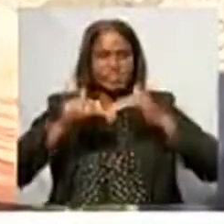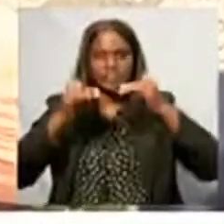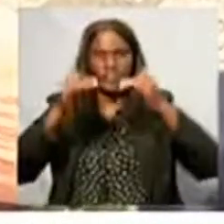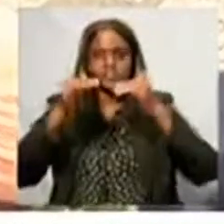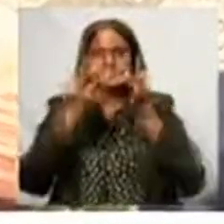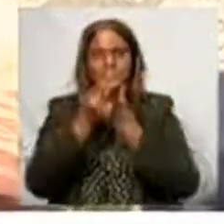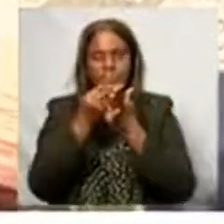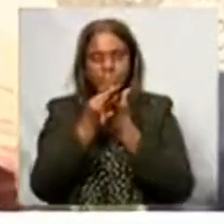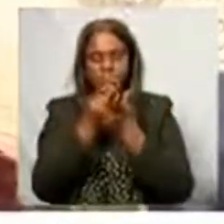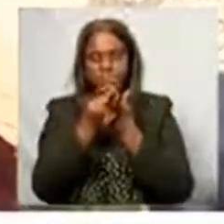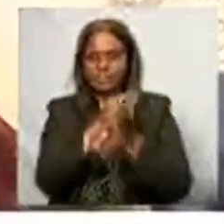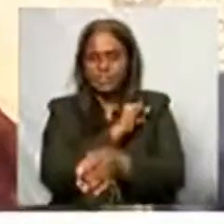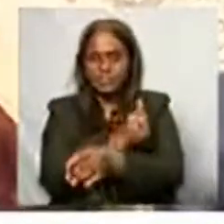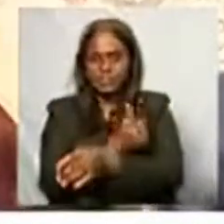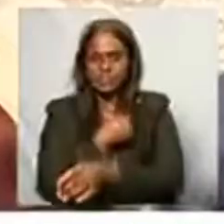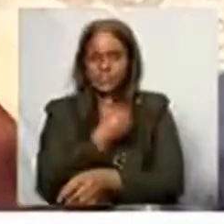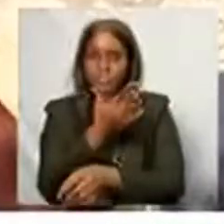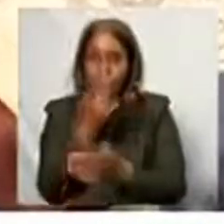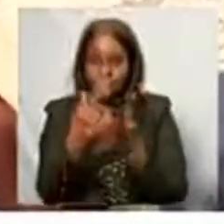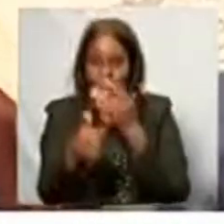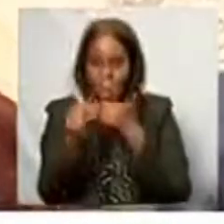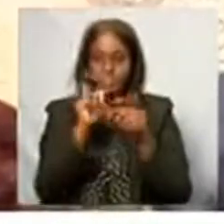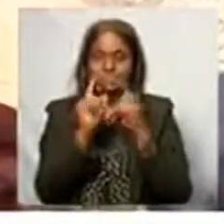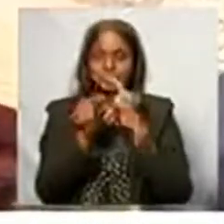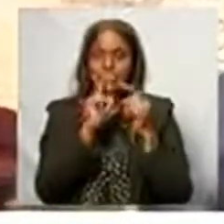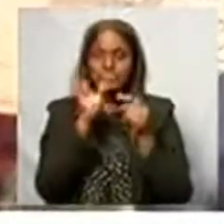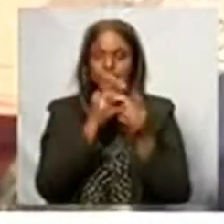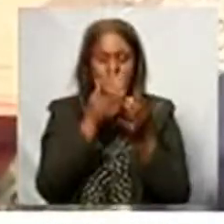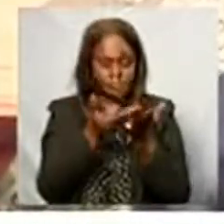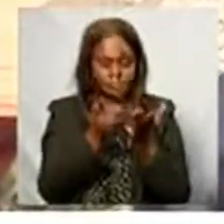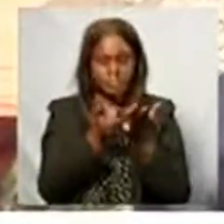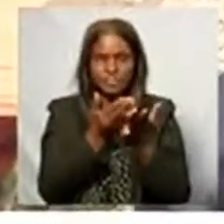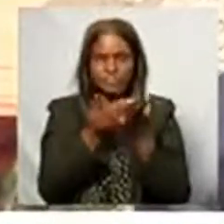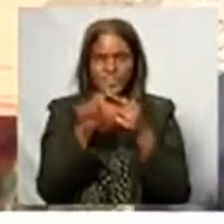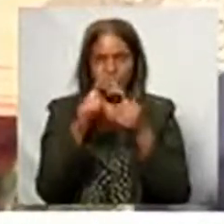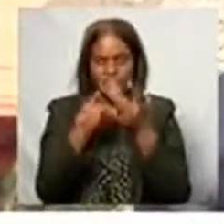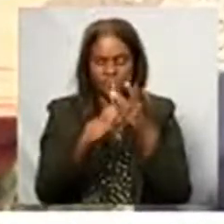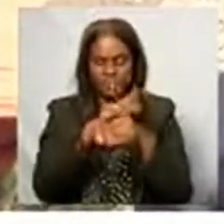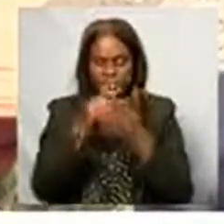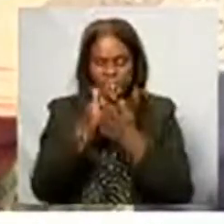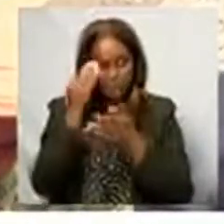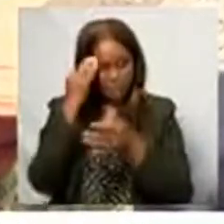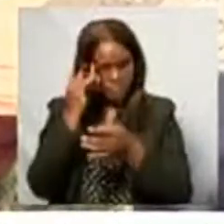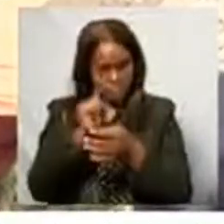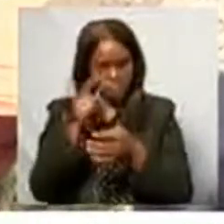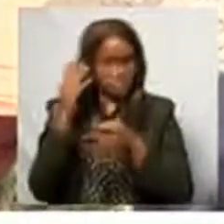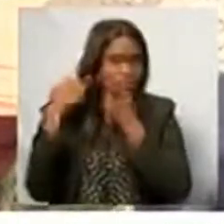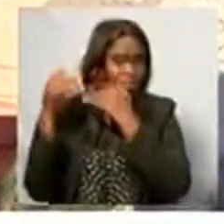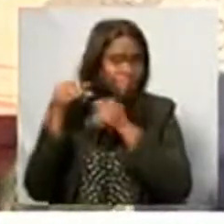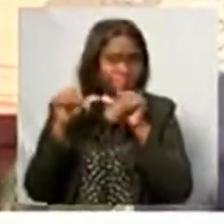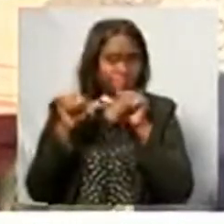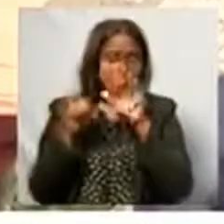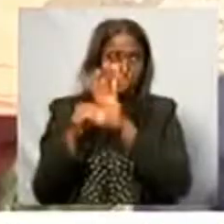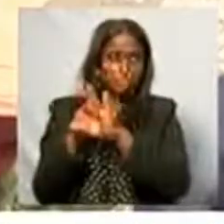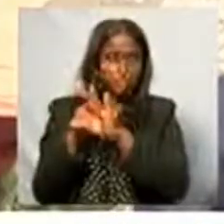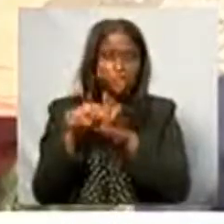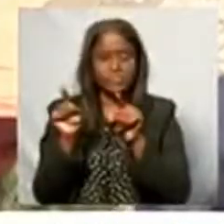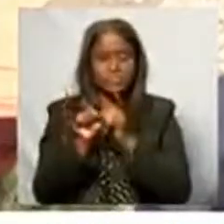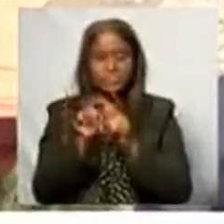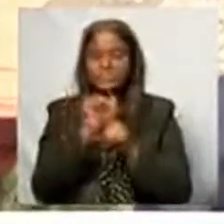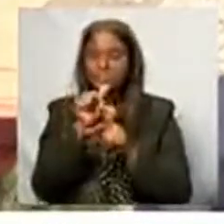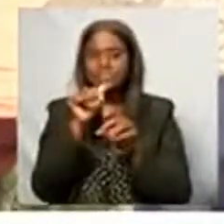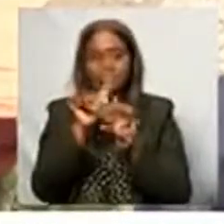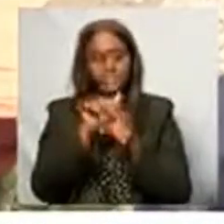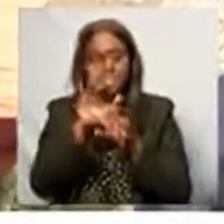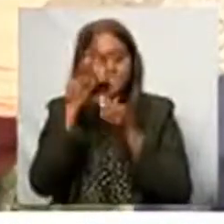superannuation fund authority has been mentioned in here. But we all know why that backlog still exists. It's not in